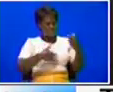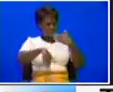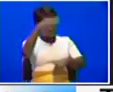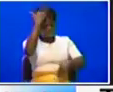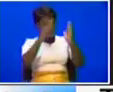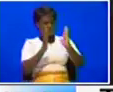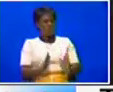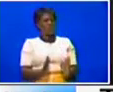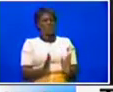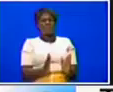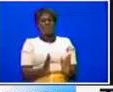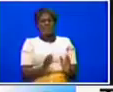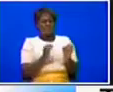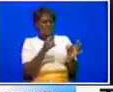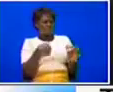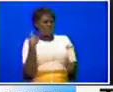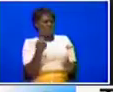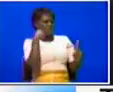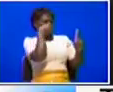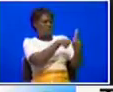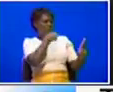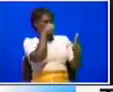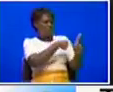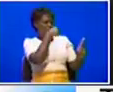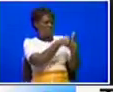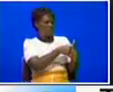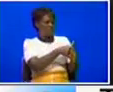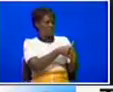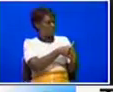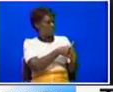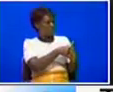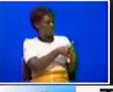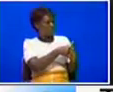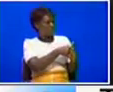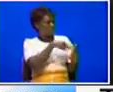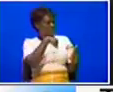a lawyer. If I was just an activist and nothing else, what was I